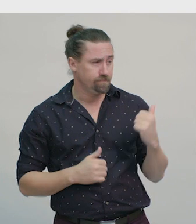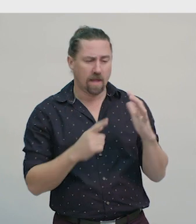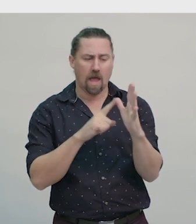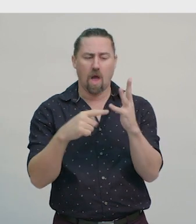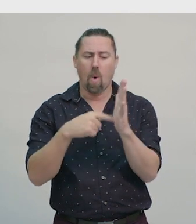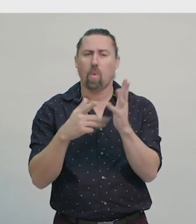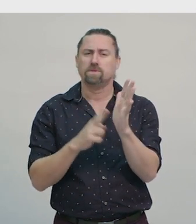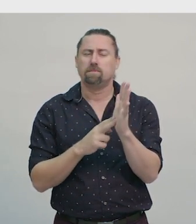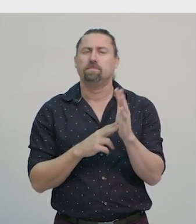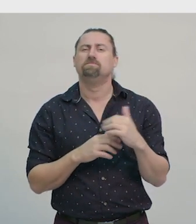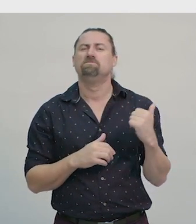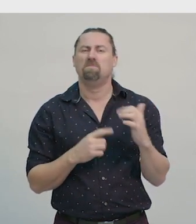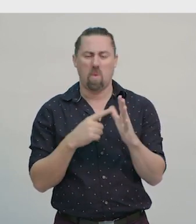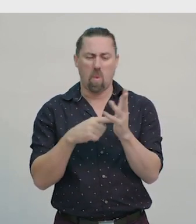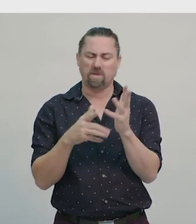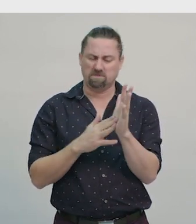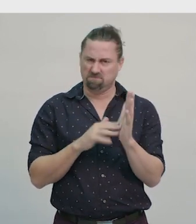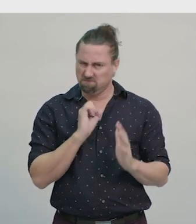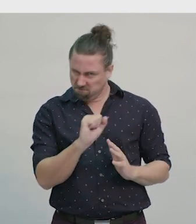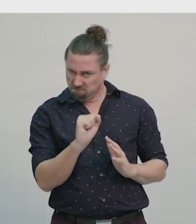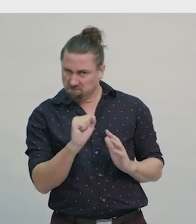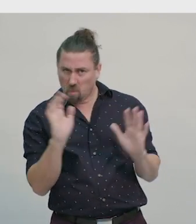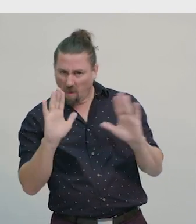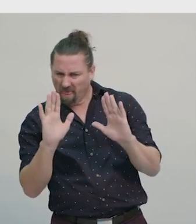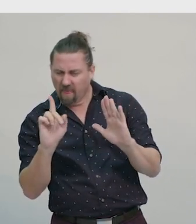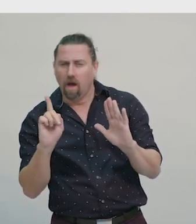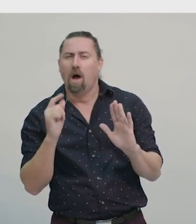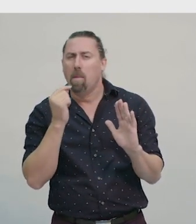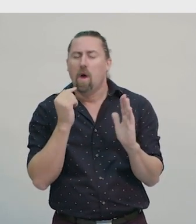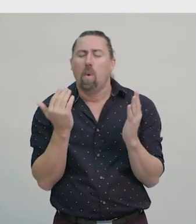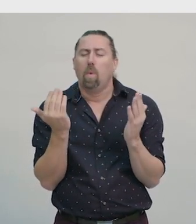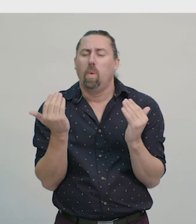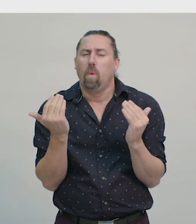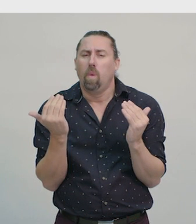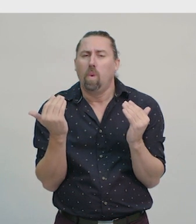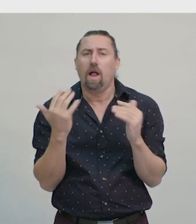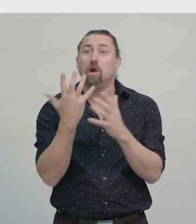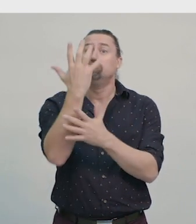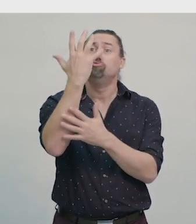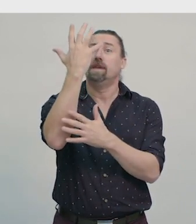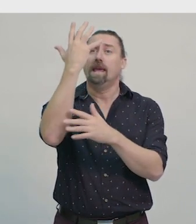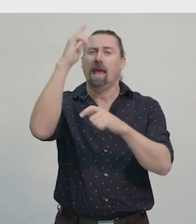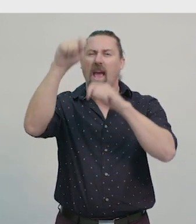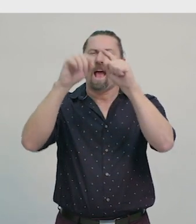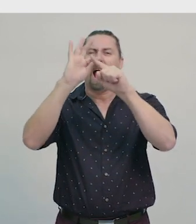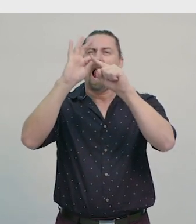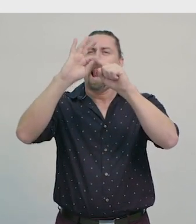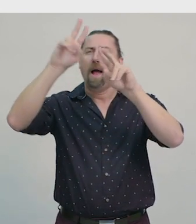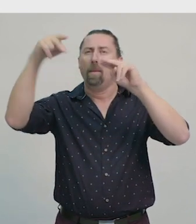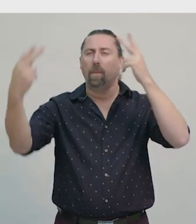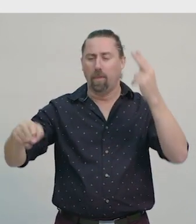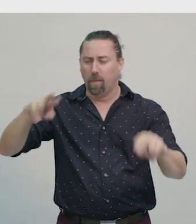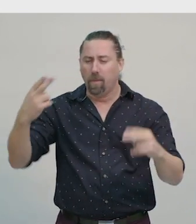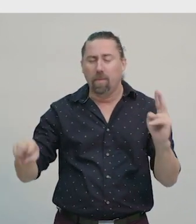Autumn. What's the weather like in autumn? In autumn, it starts to cool down. The leaves on the trees change colour, then fall to the